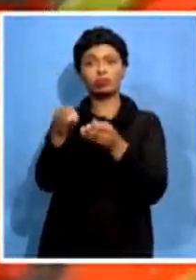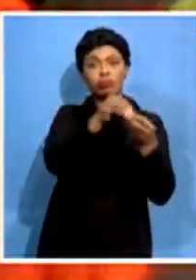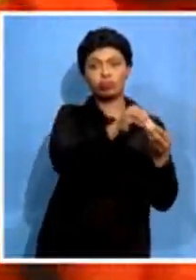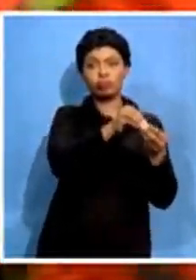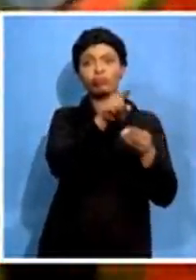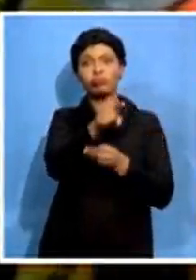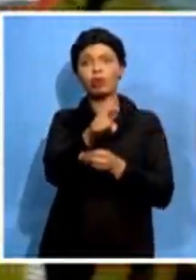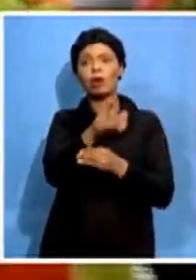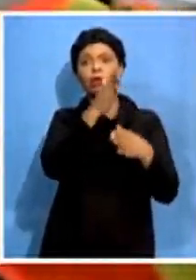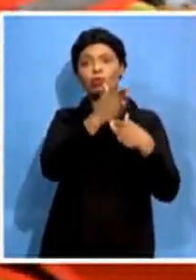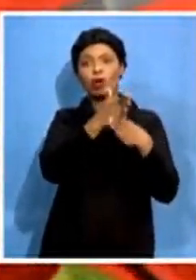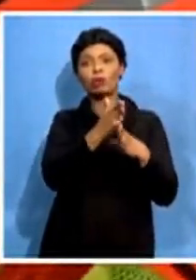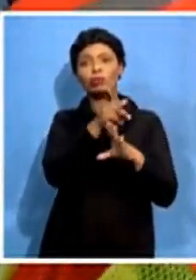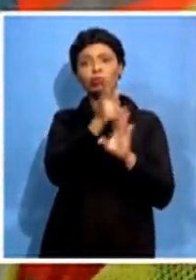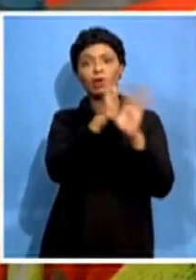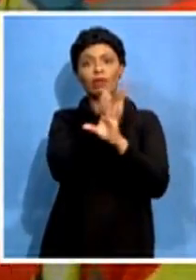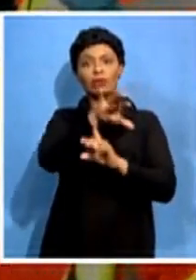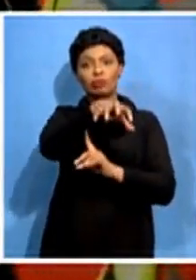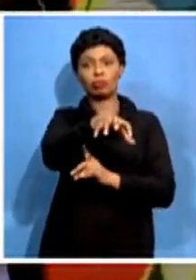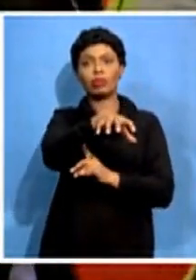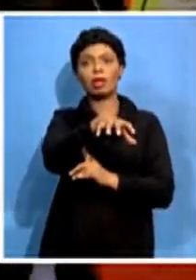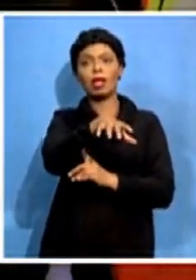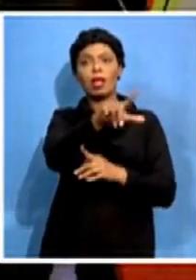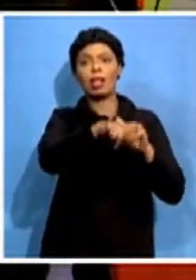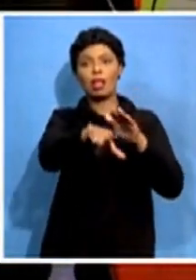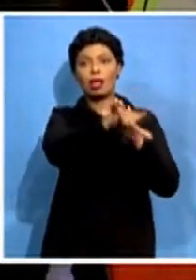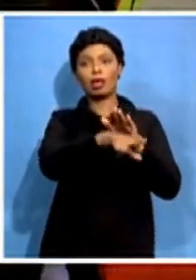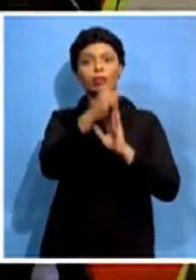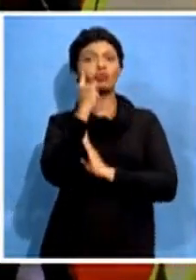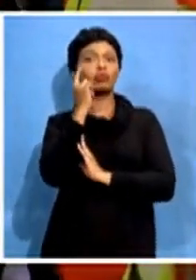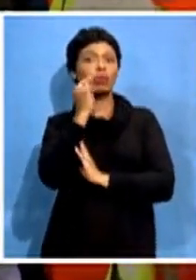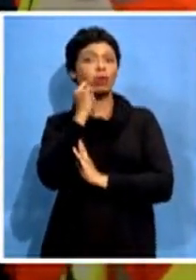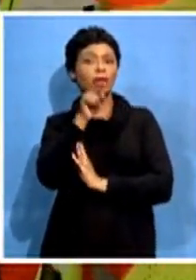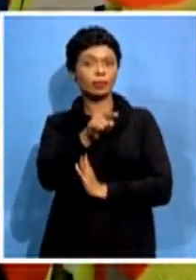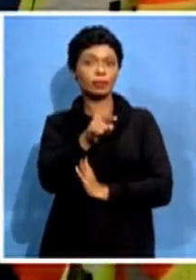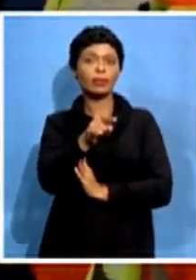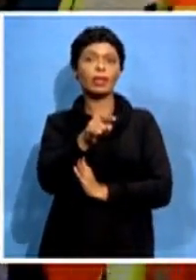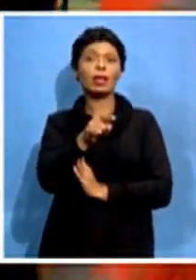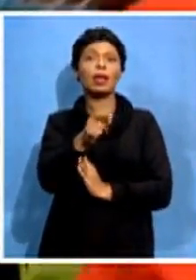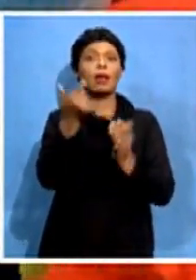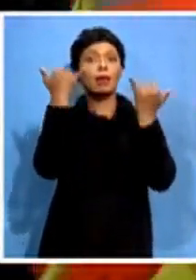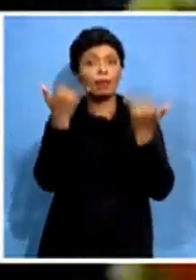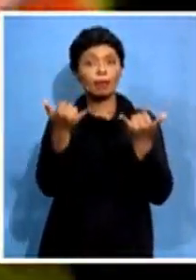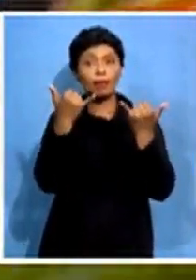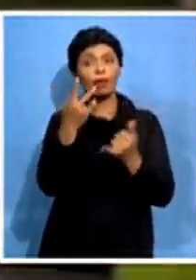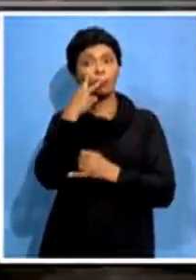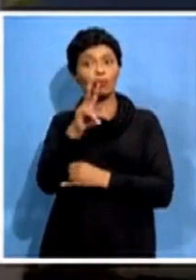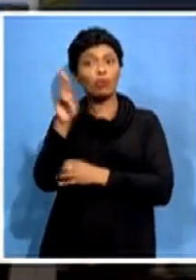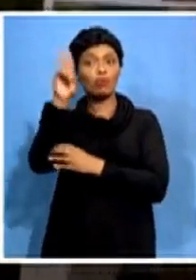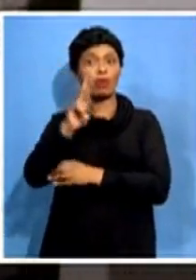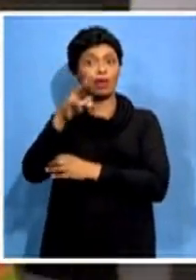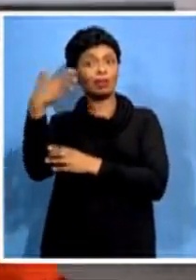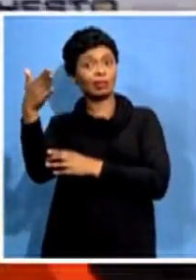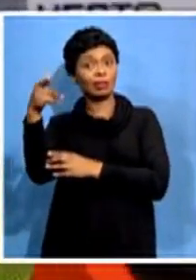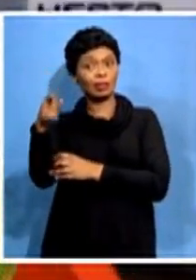Tshwane. And as you drove in, Your Excellency, you would have seen it on the right-hand side off Alvane Road, an area which has been cleared and